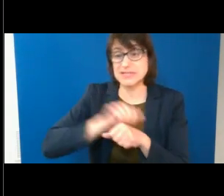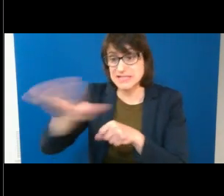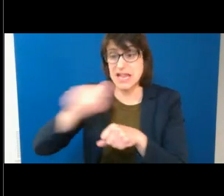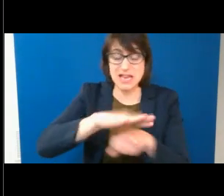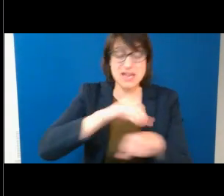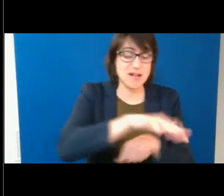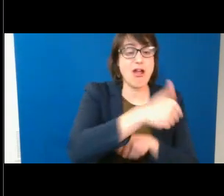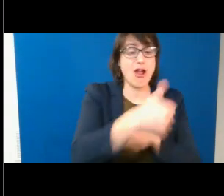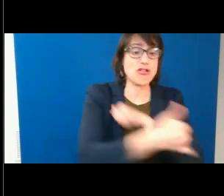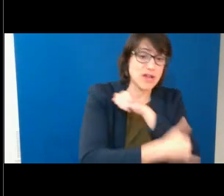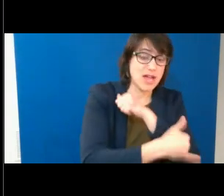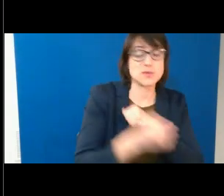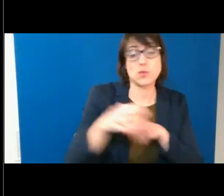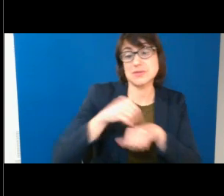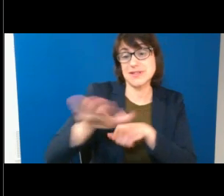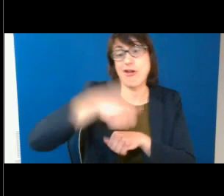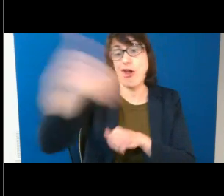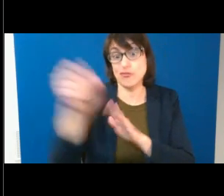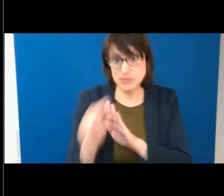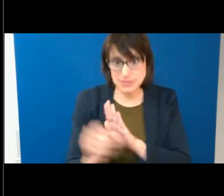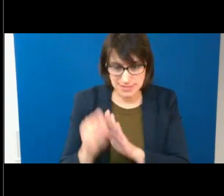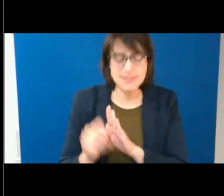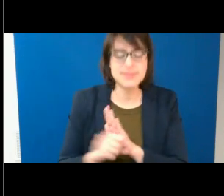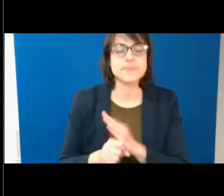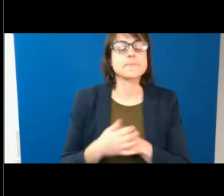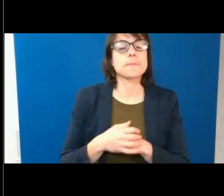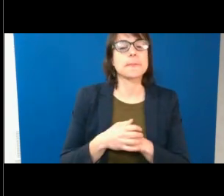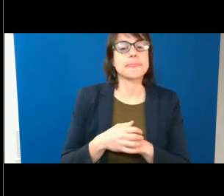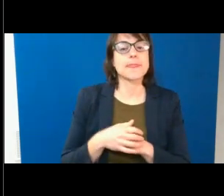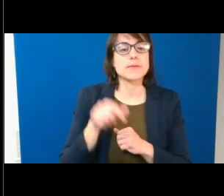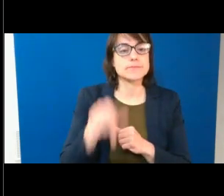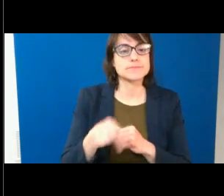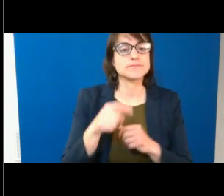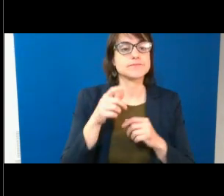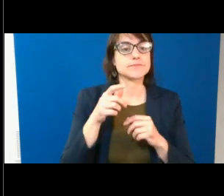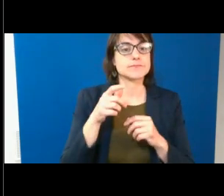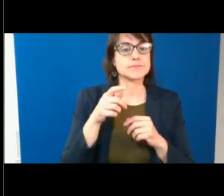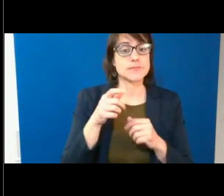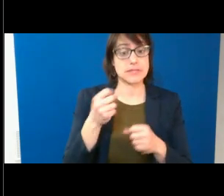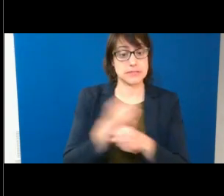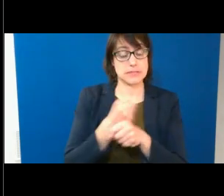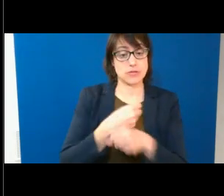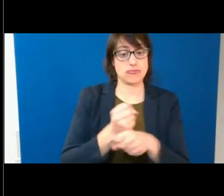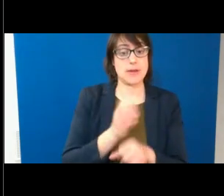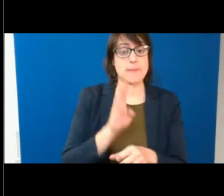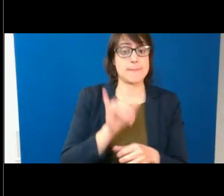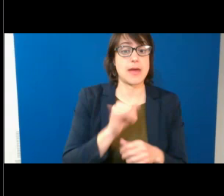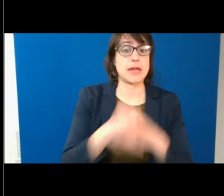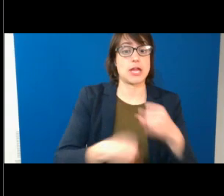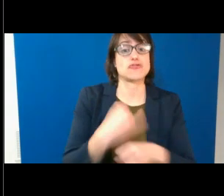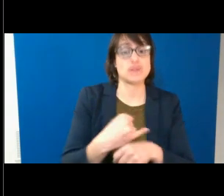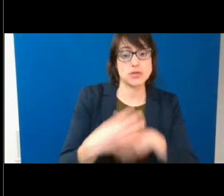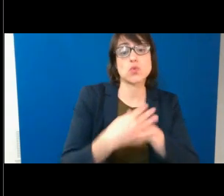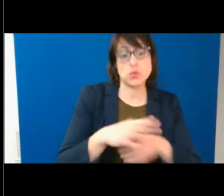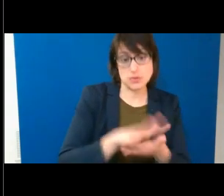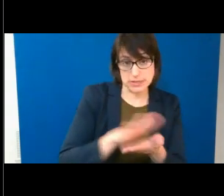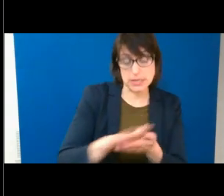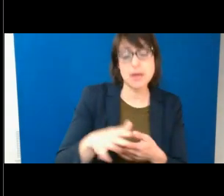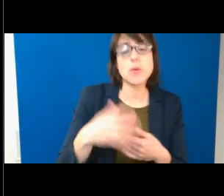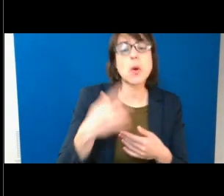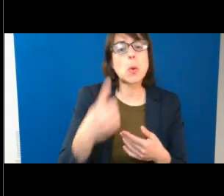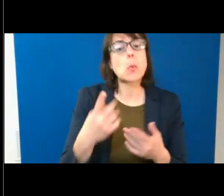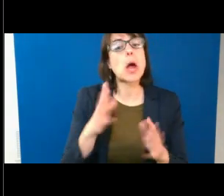the stats generated by the annual International Coastal Cleanup, and a very conservative average over the last 10 years for that one day